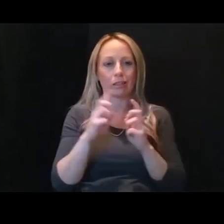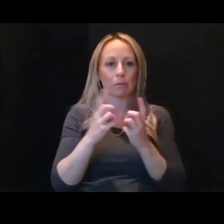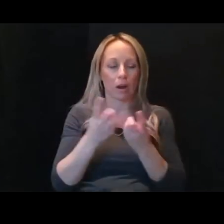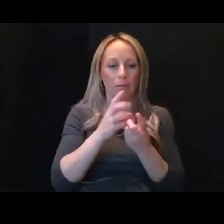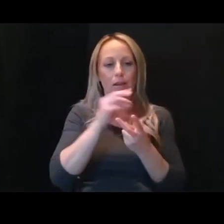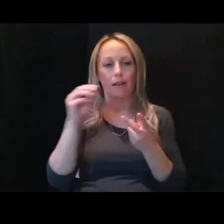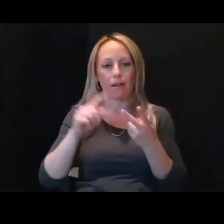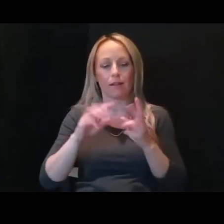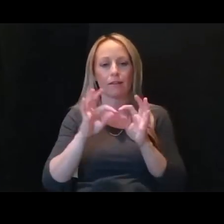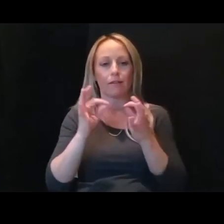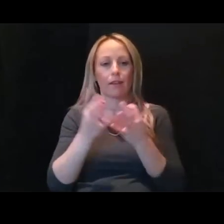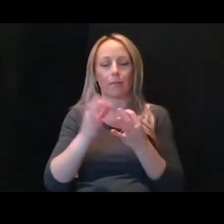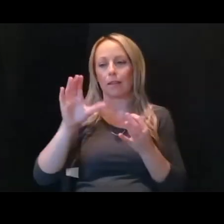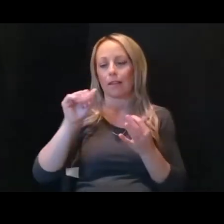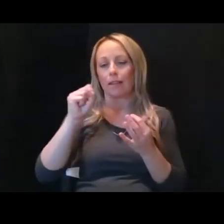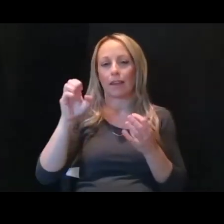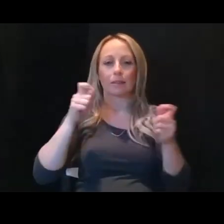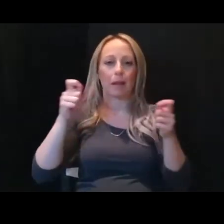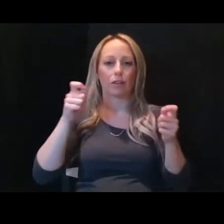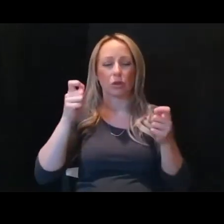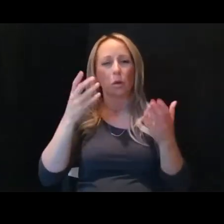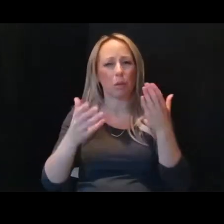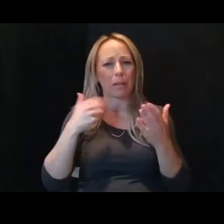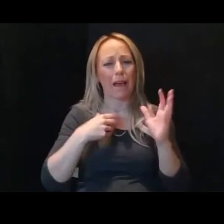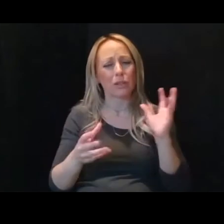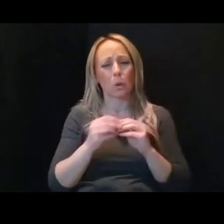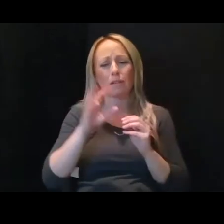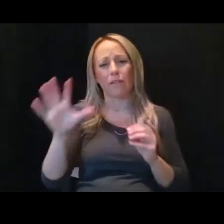management. So upwards of 30.